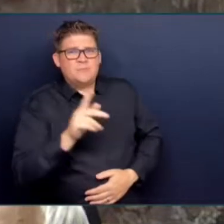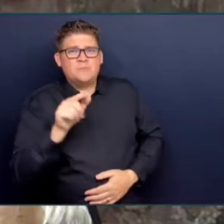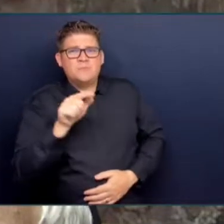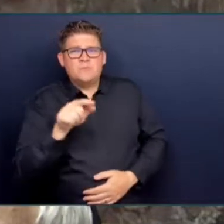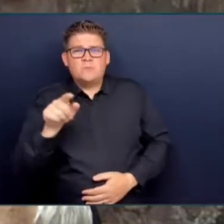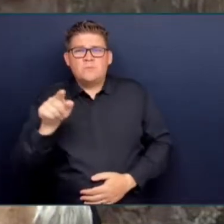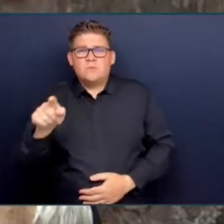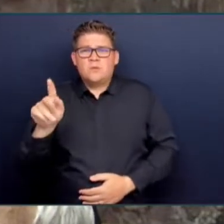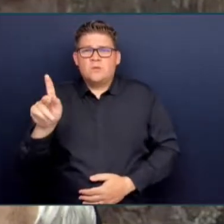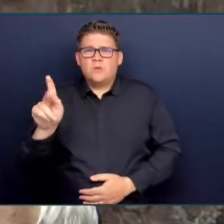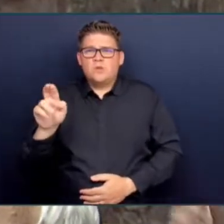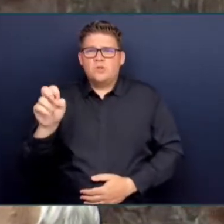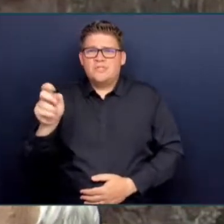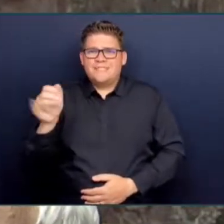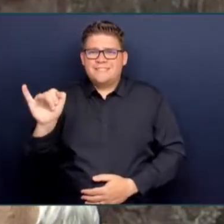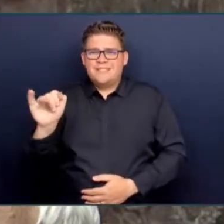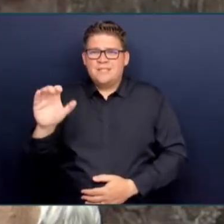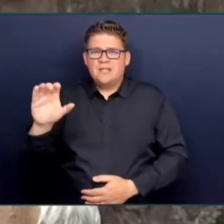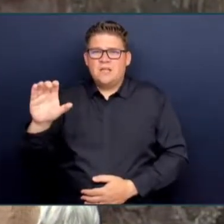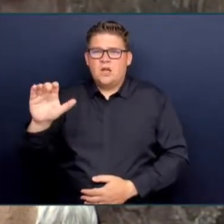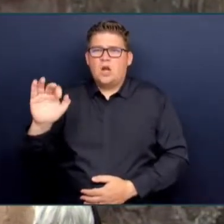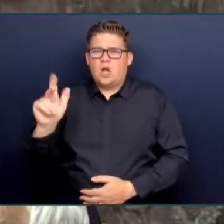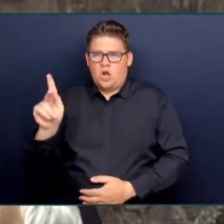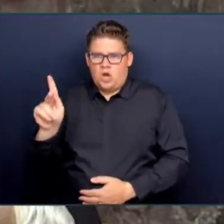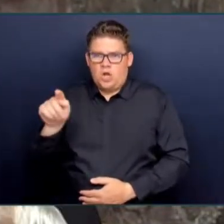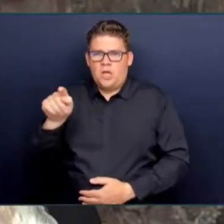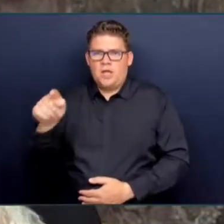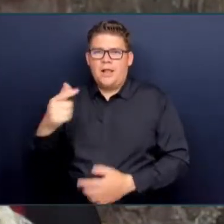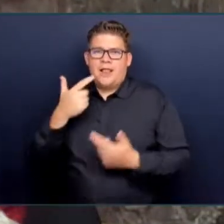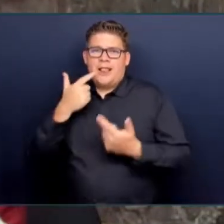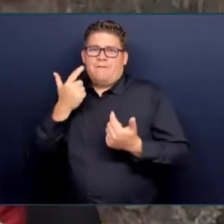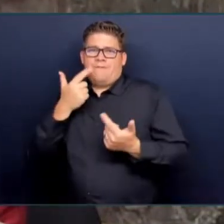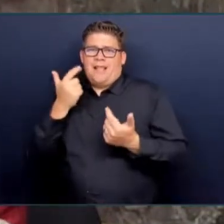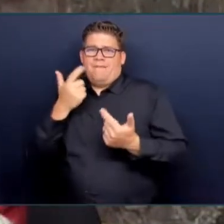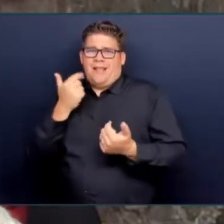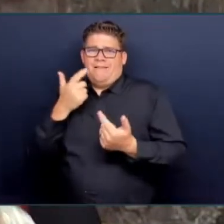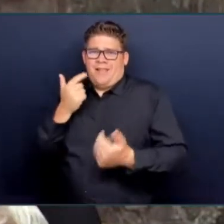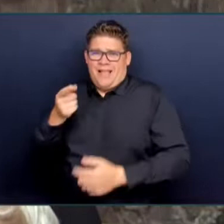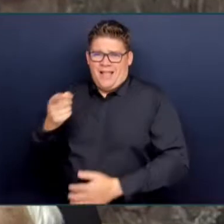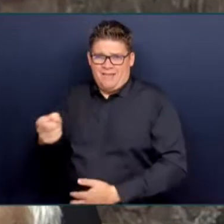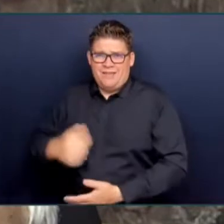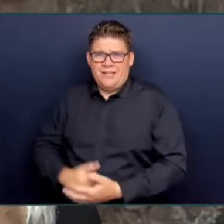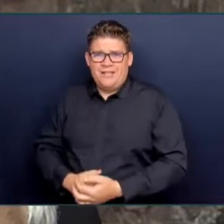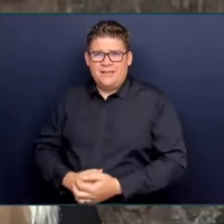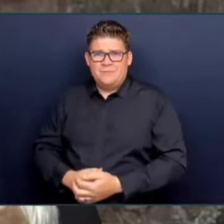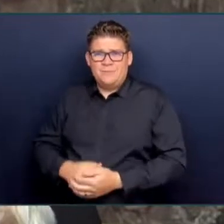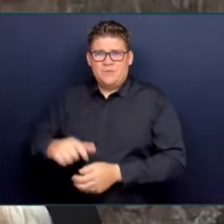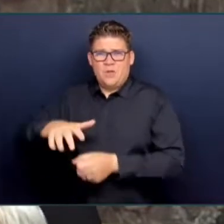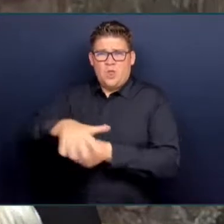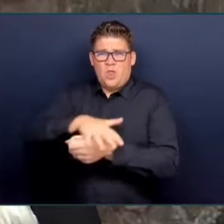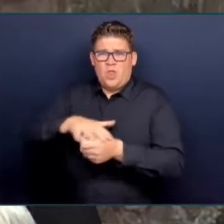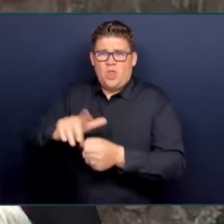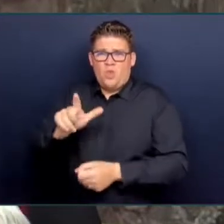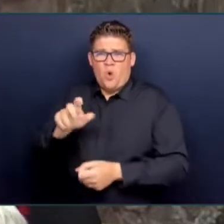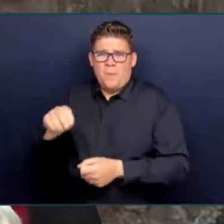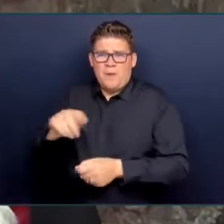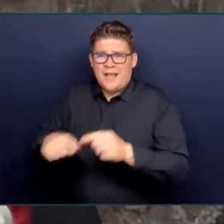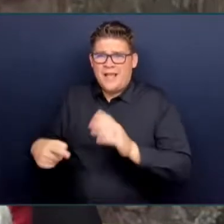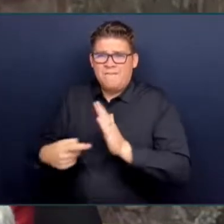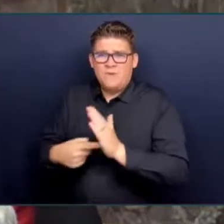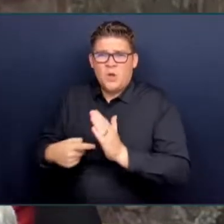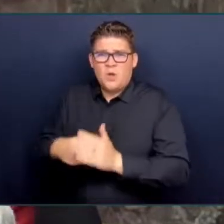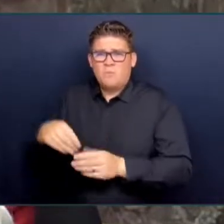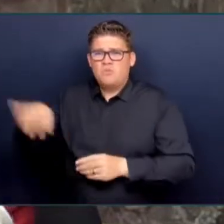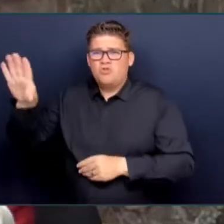just move out the valley, just leave the Lower Mainland if you can't afford it. And then I remember the next leader of the